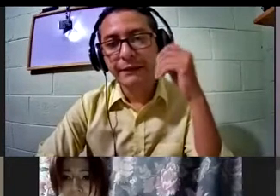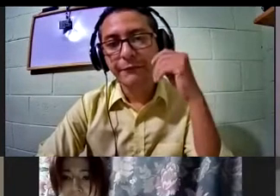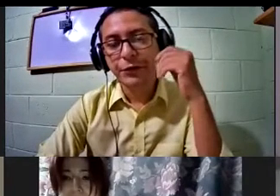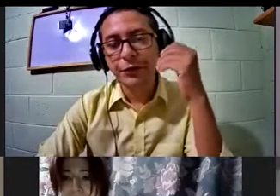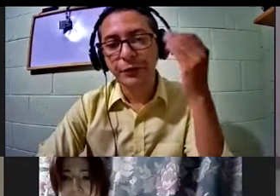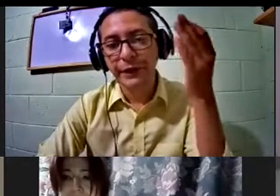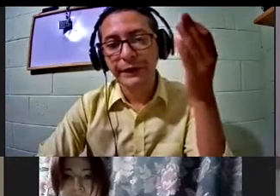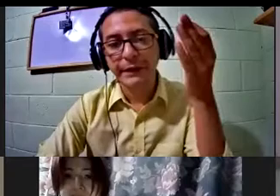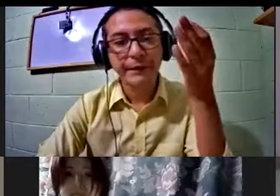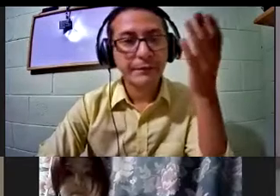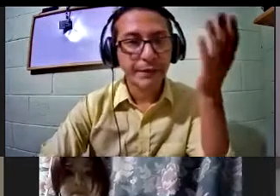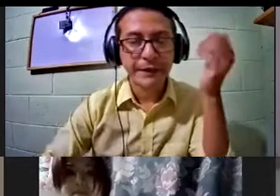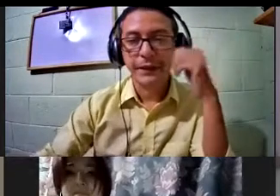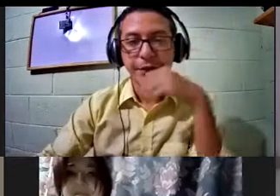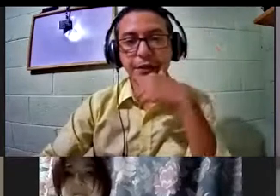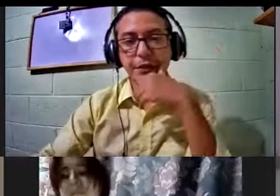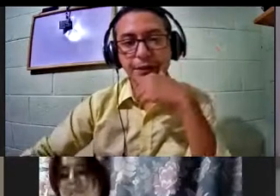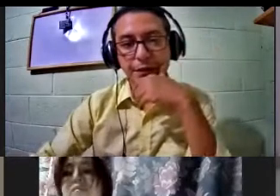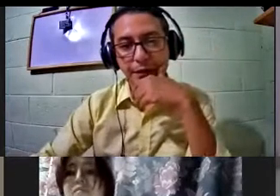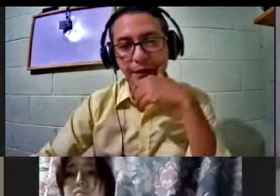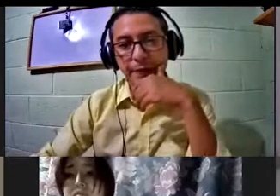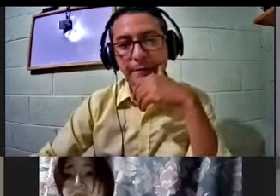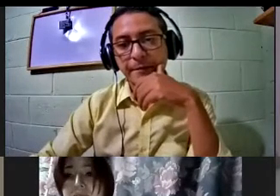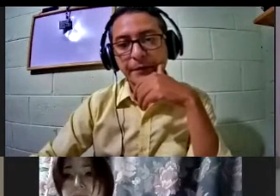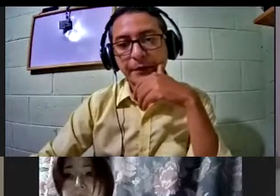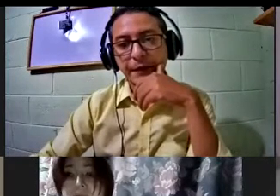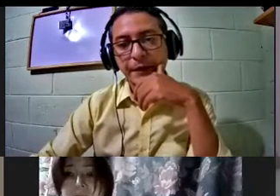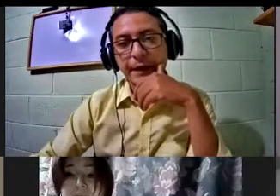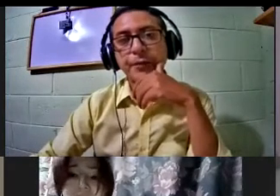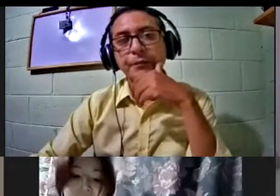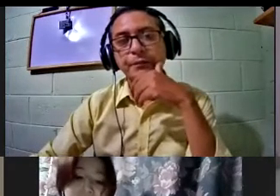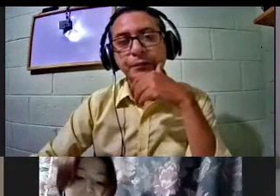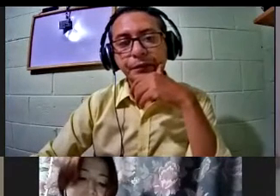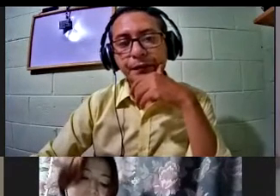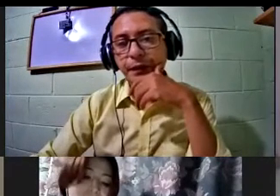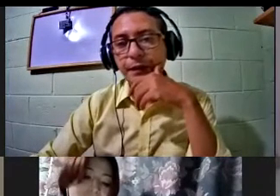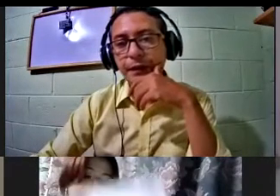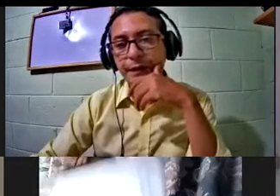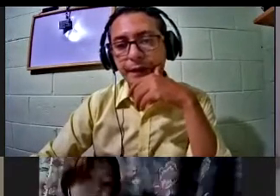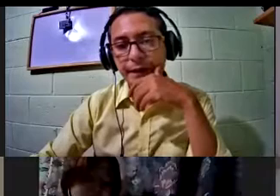There's the future with present continuous, okay? Now,